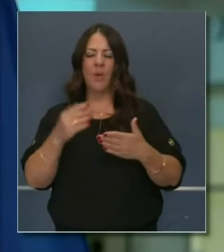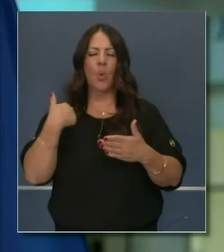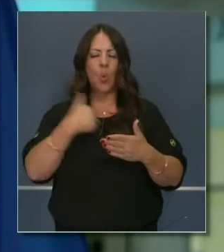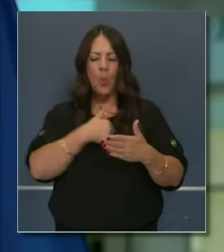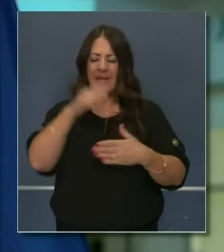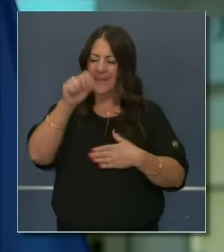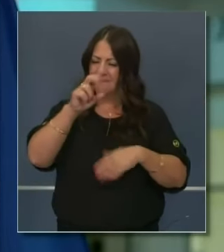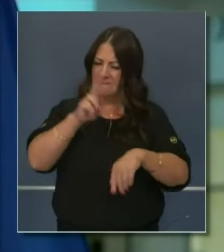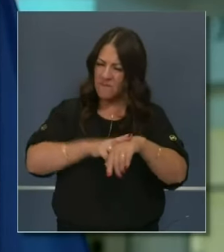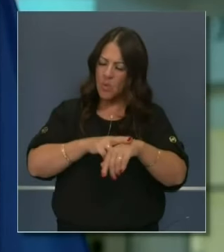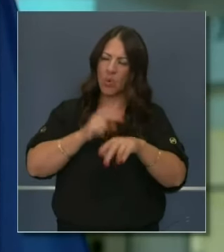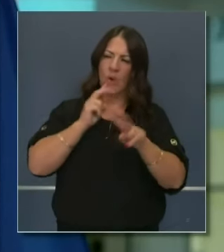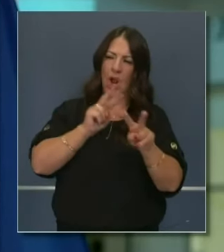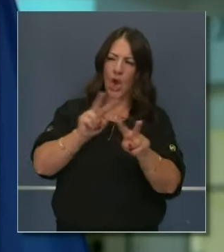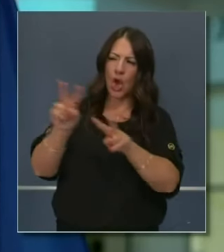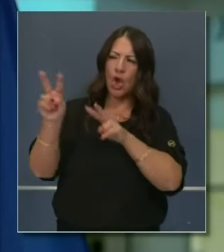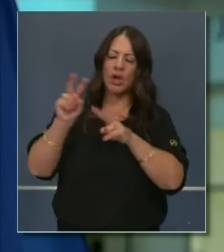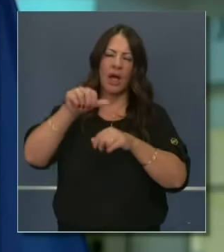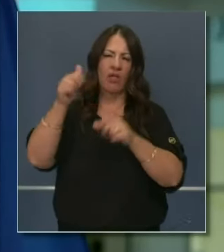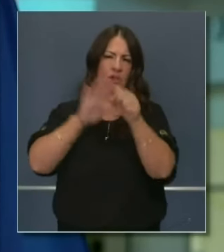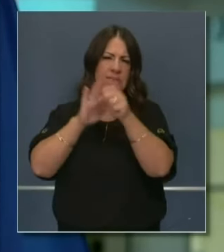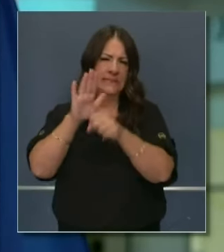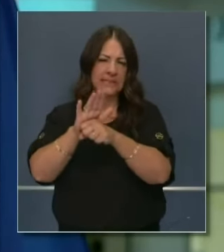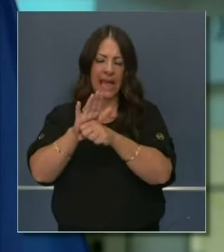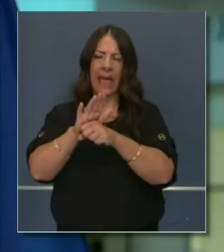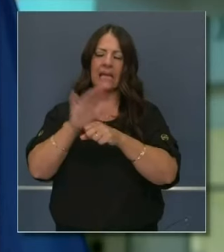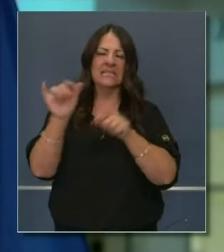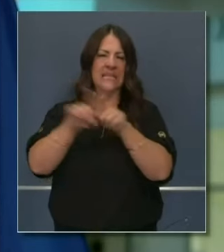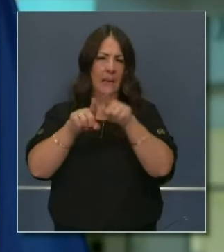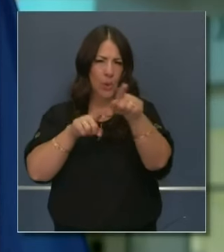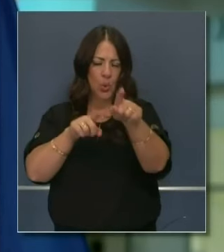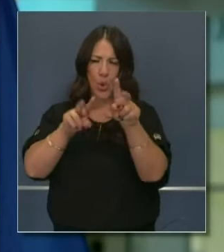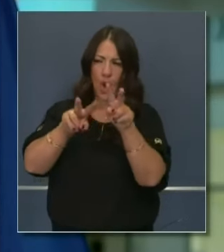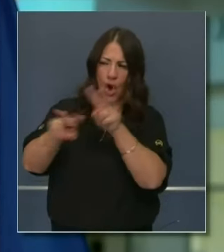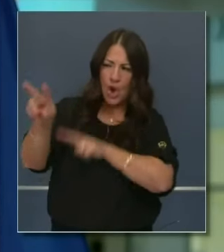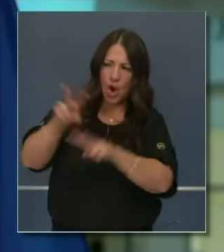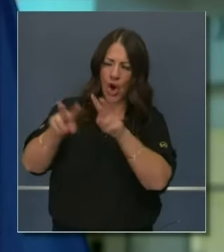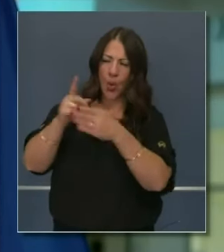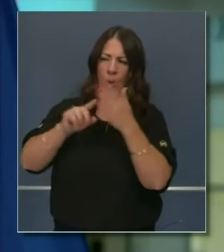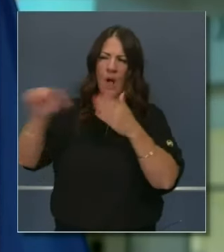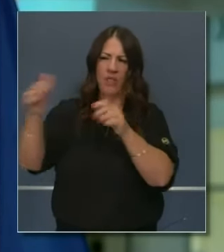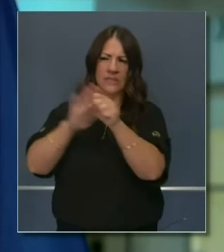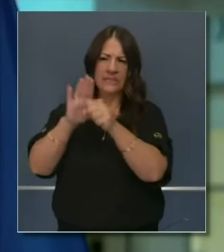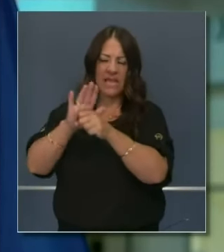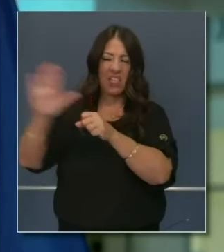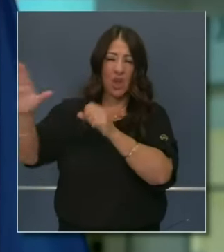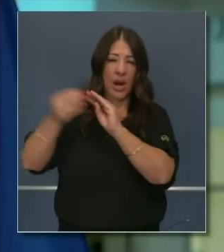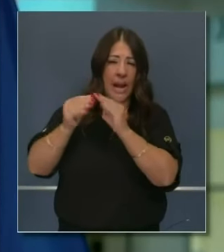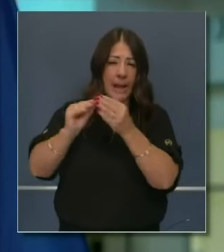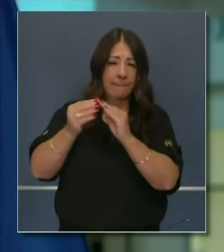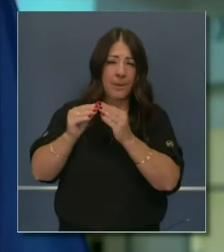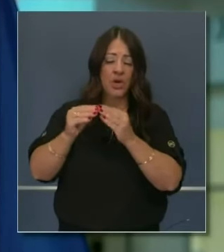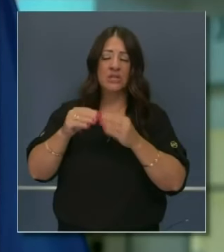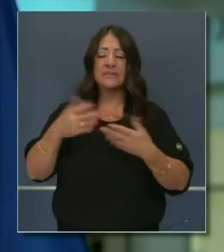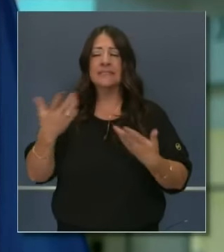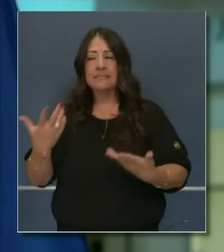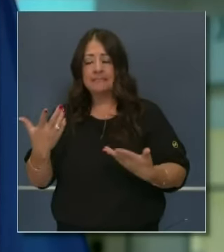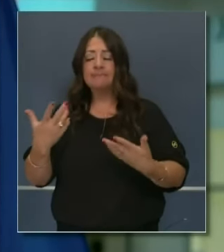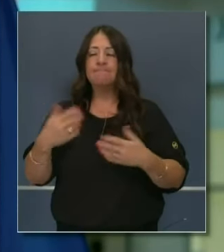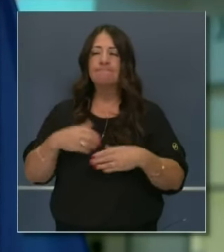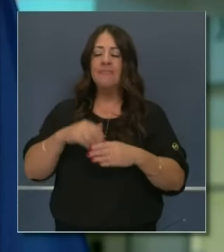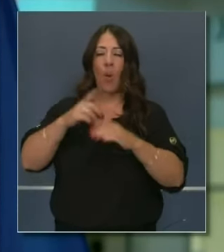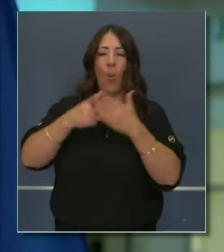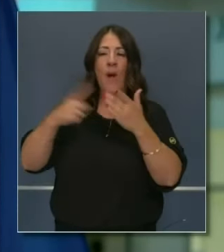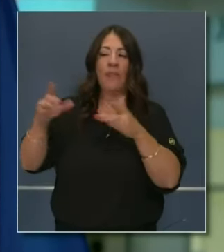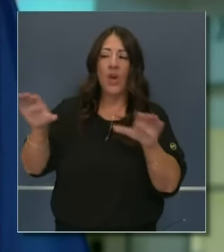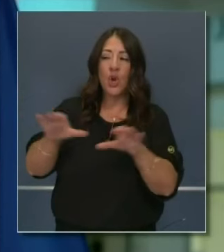all across the United States. We monitor that as you monitor that in real time. The case numbers, again, continue to look